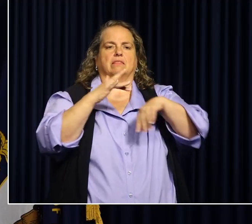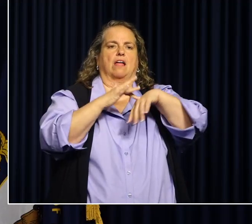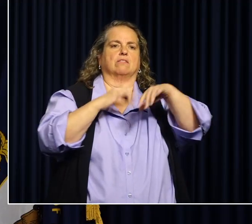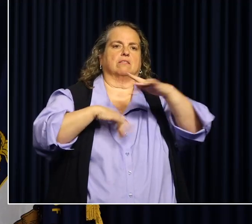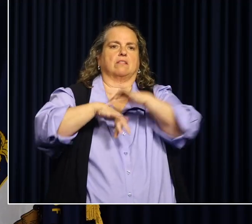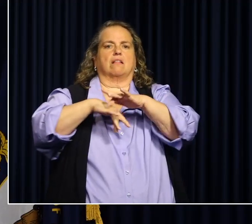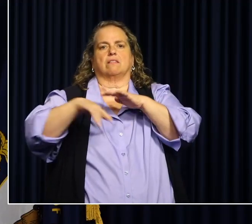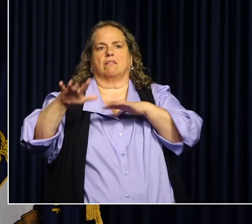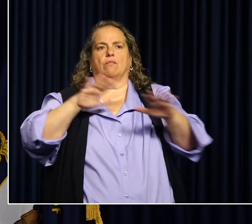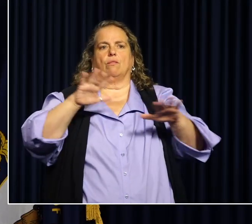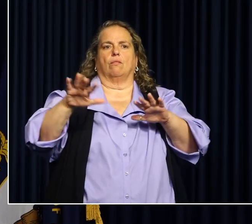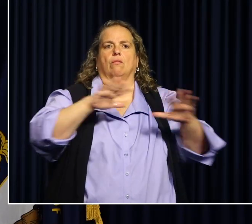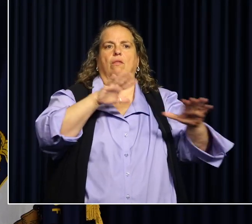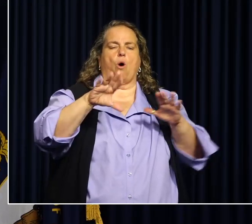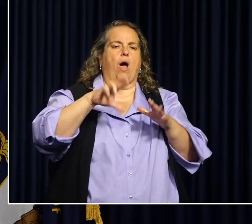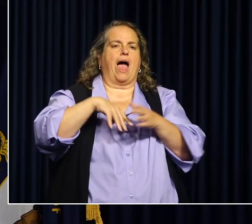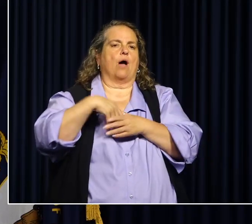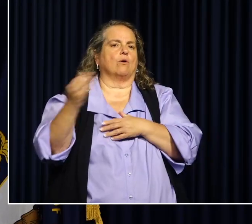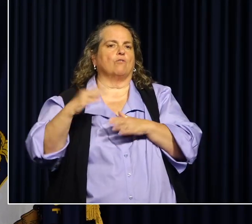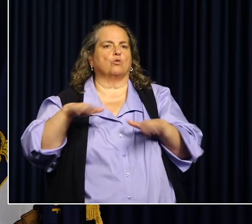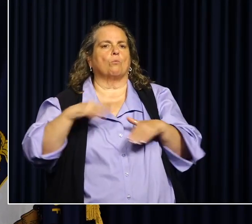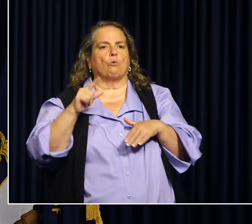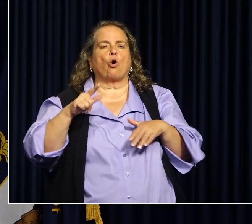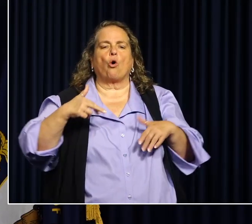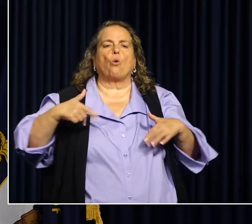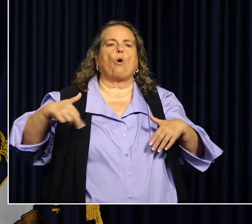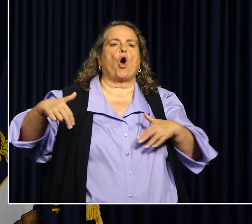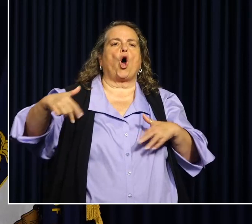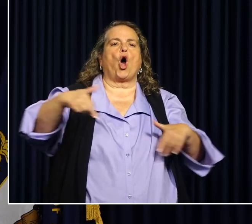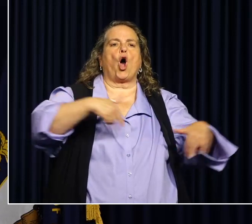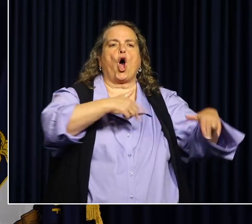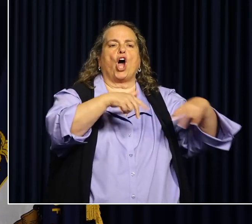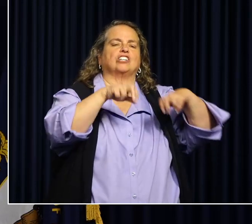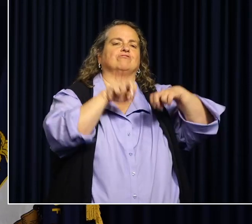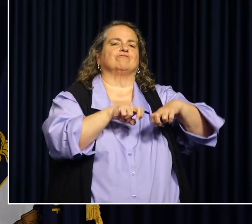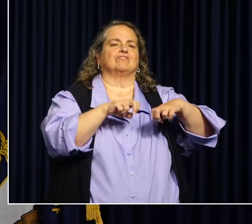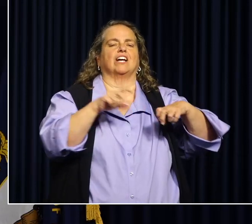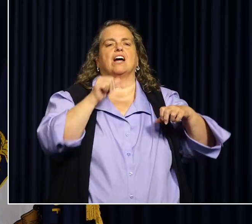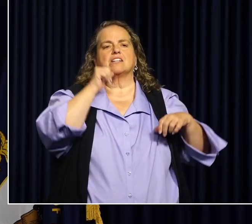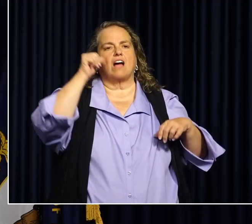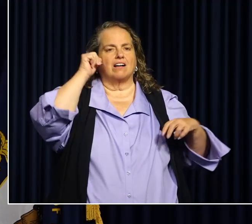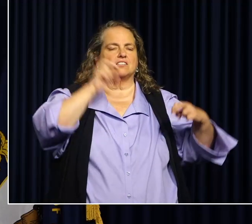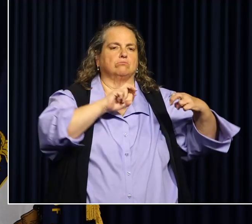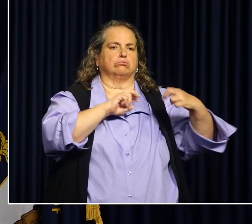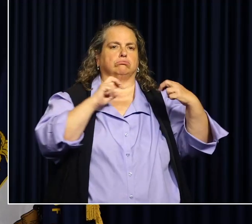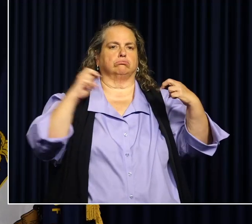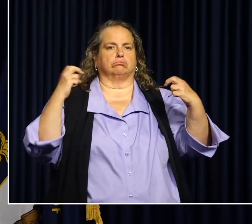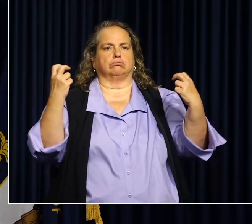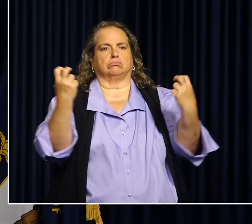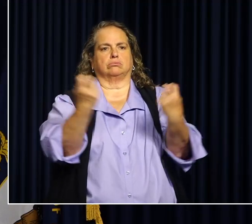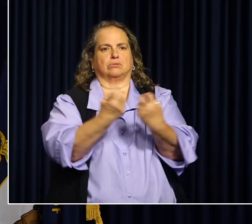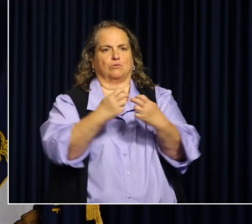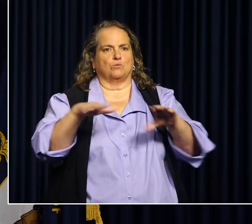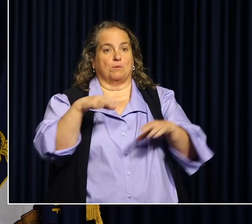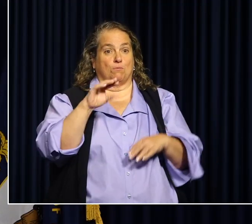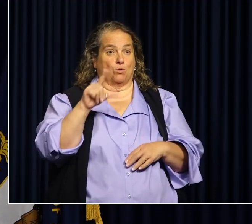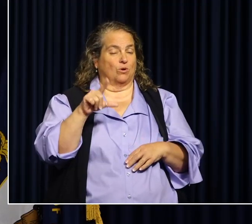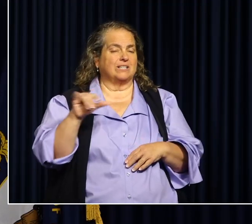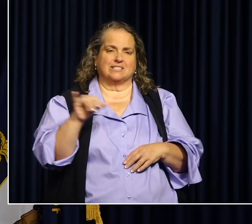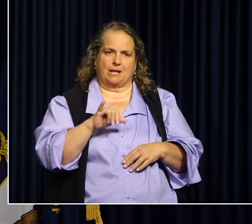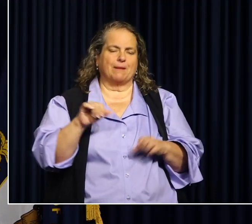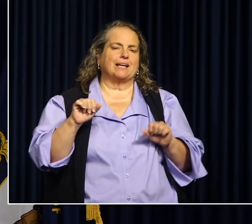as easily there or outside of the pool where they congregate or adults congregate as anywhere else.